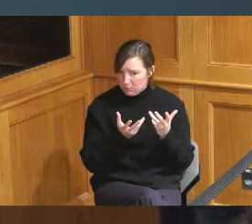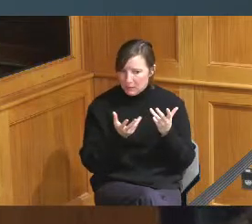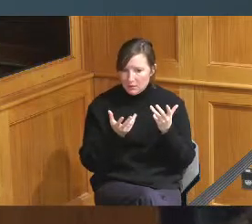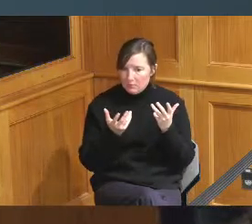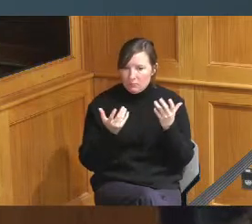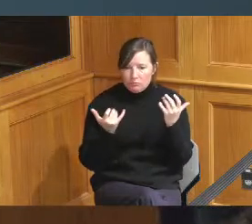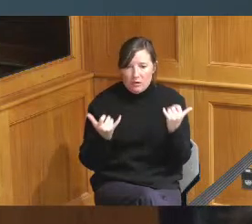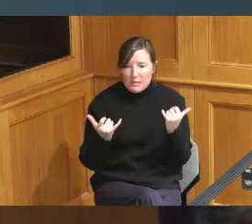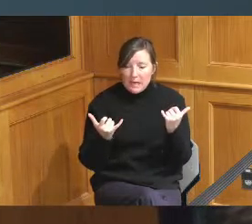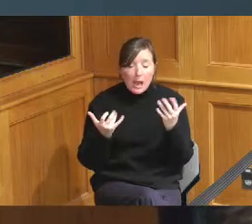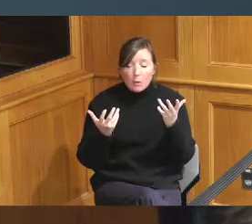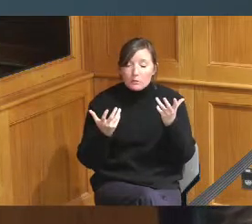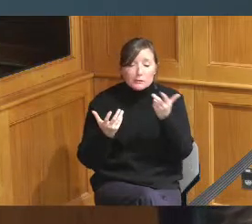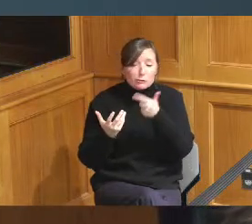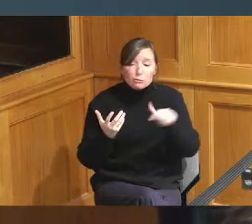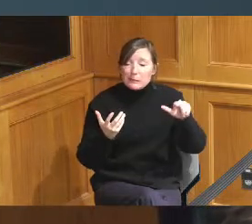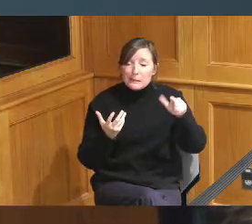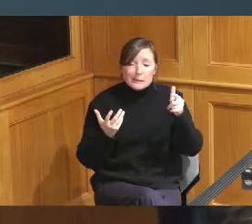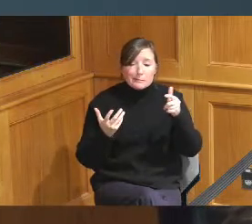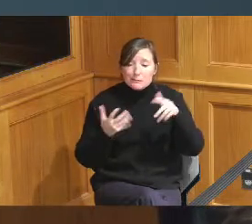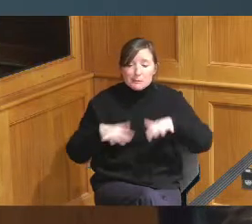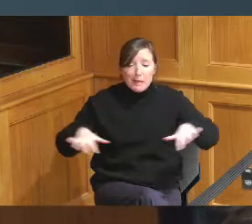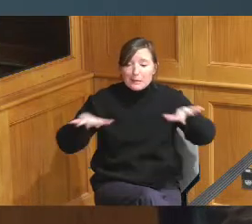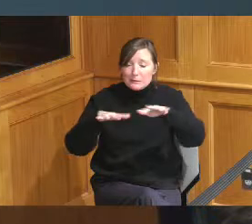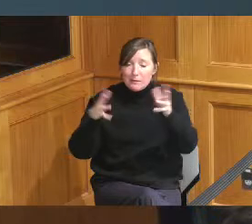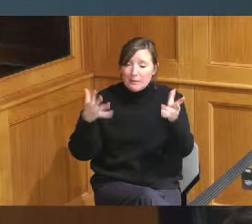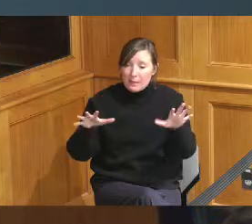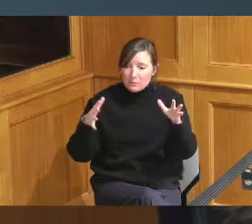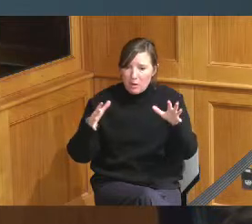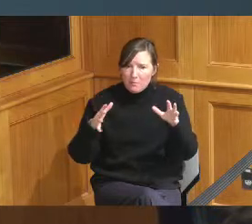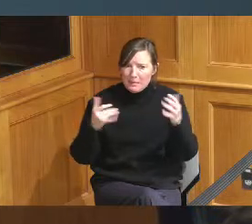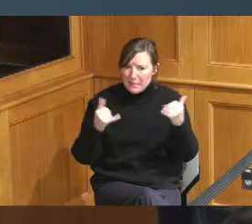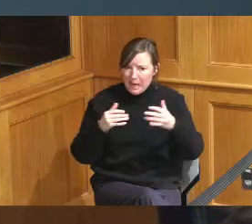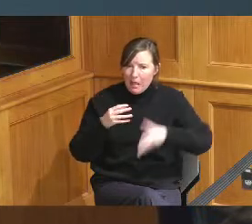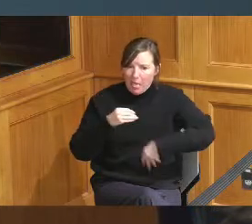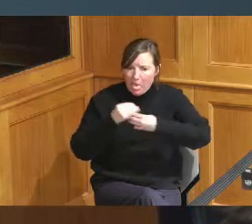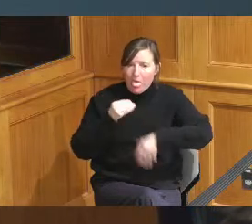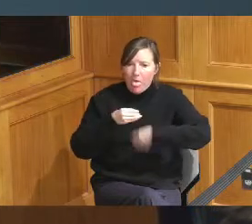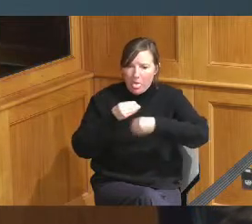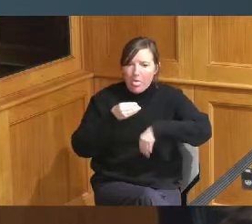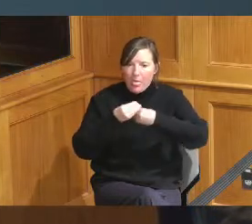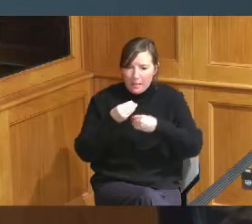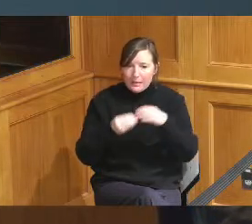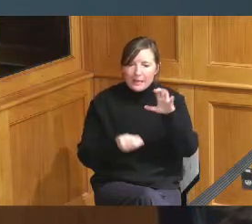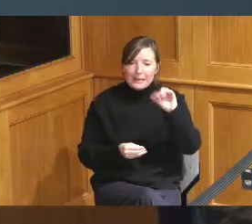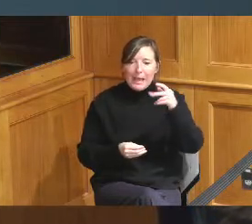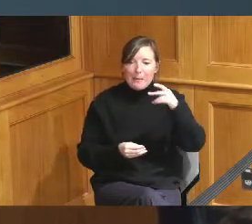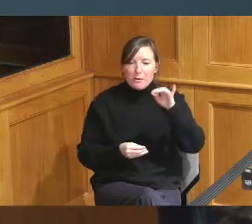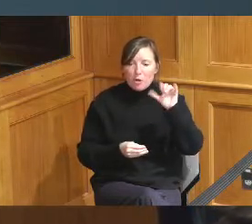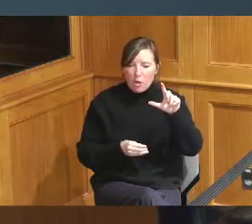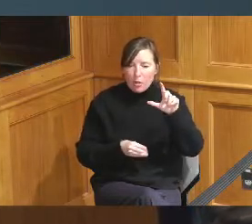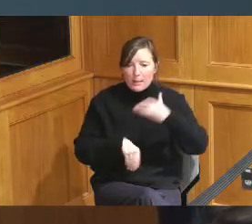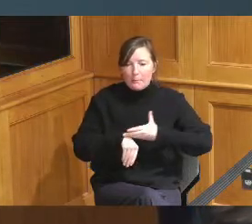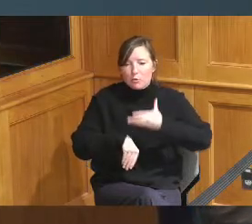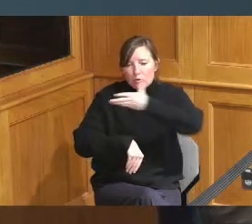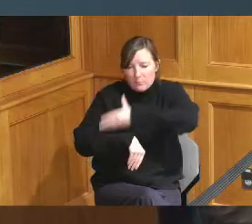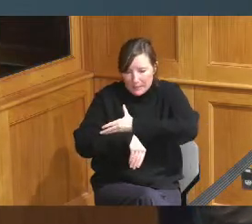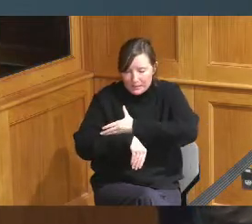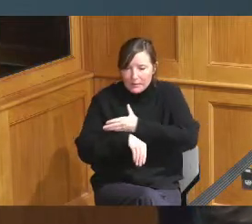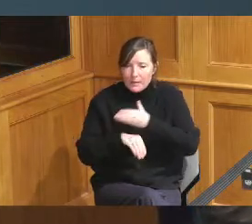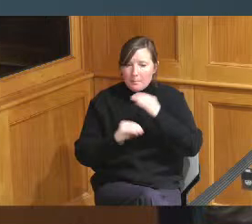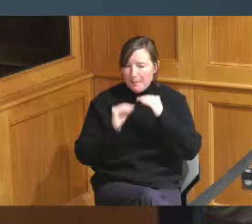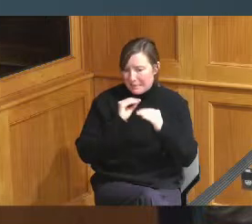It's just some green space down there. But now we talk about maintenance, repairs, capital improvements. Hold on. A